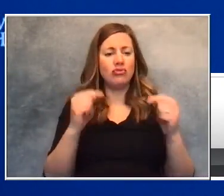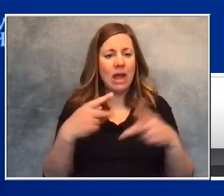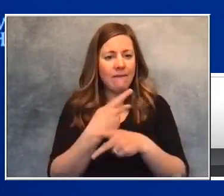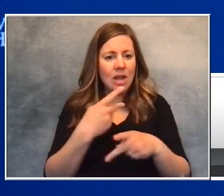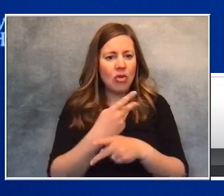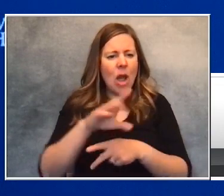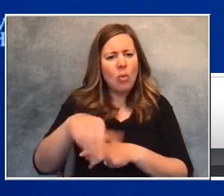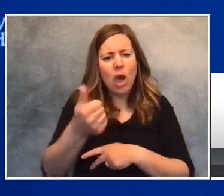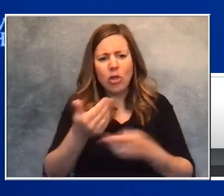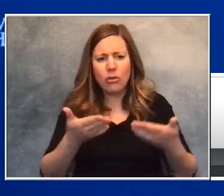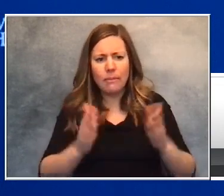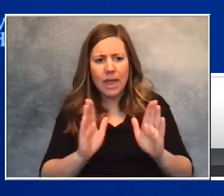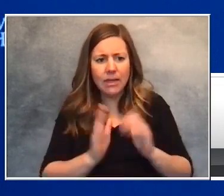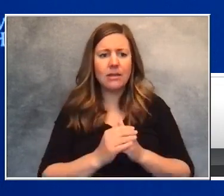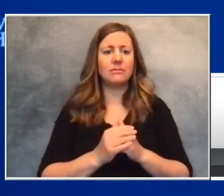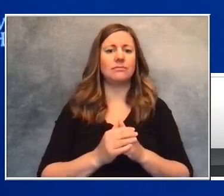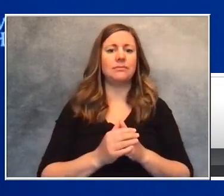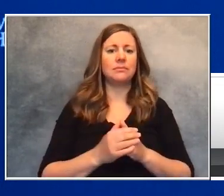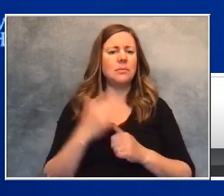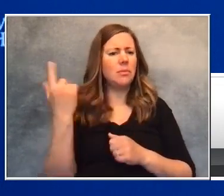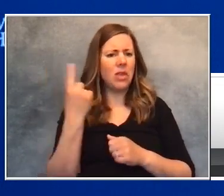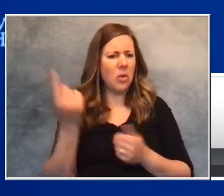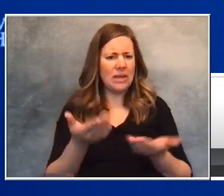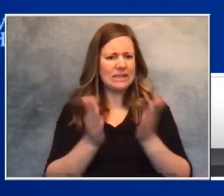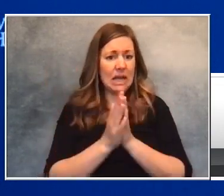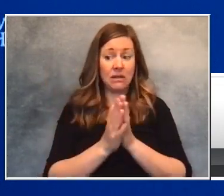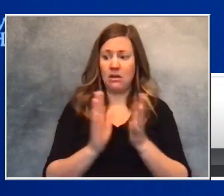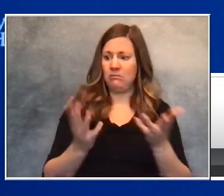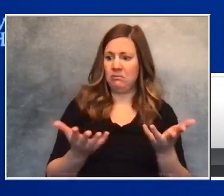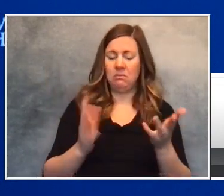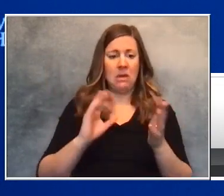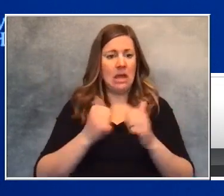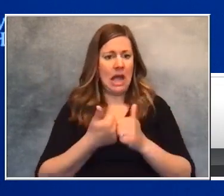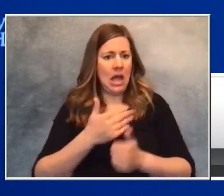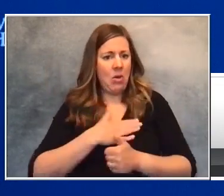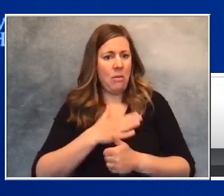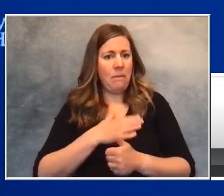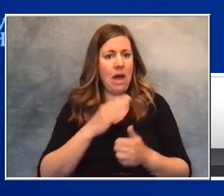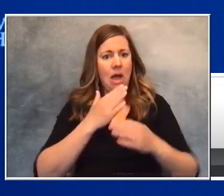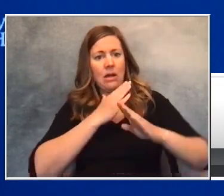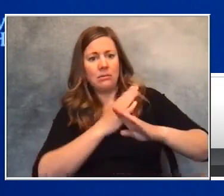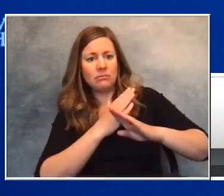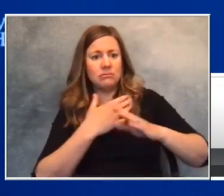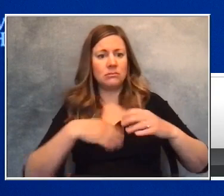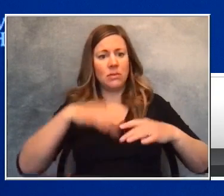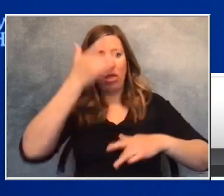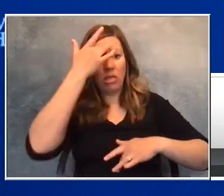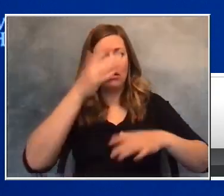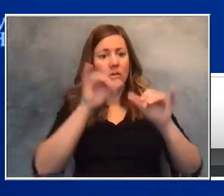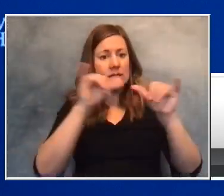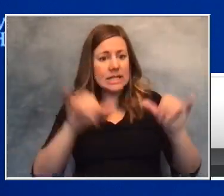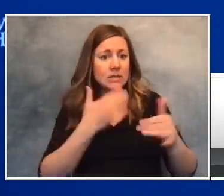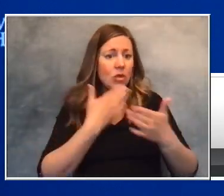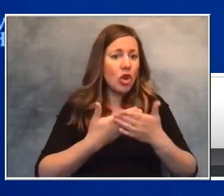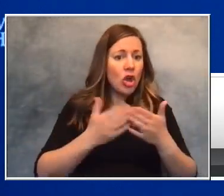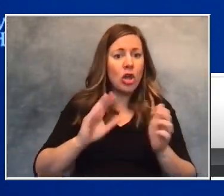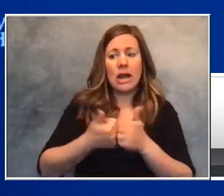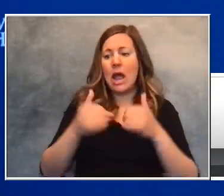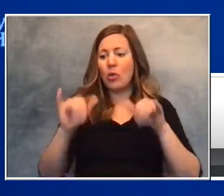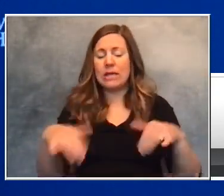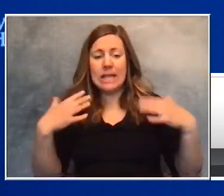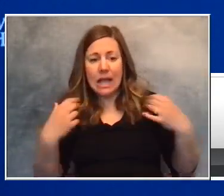methods. You know, we are always asked, Steve, how can I get my immune system good, and how can I stay healthy, and do I need those immune